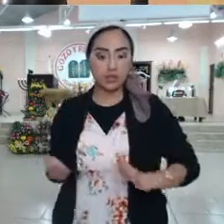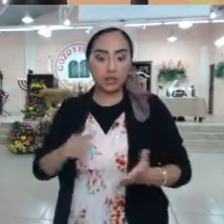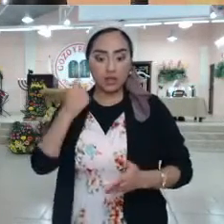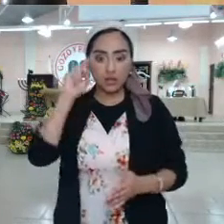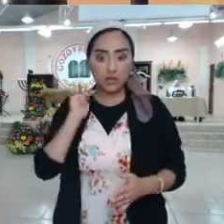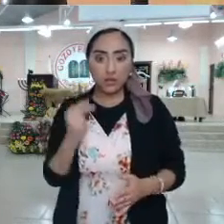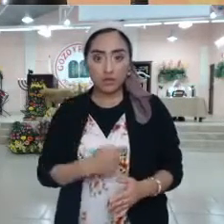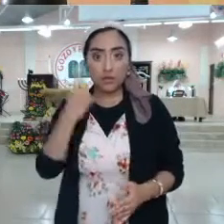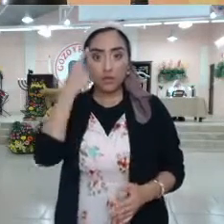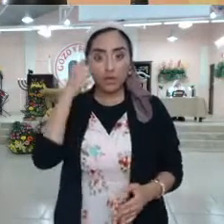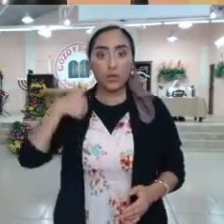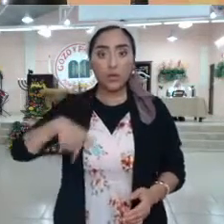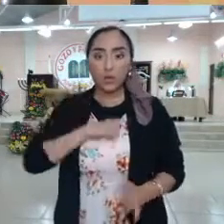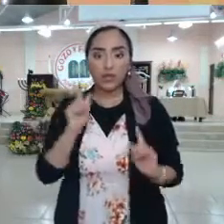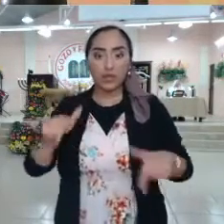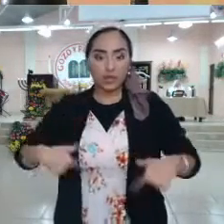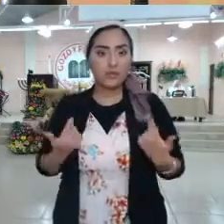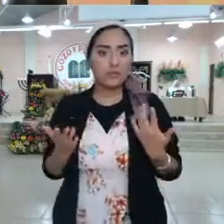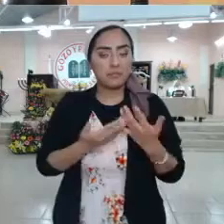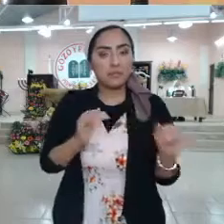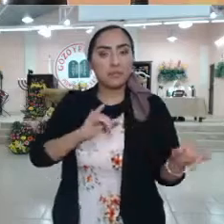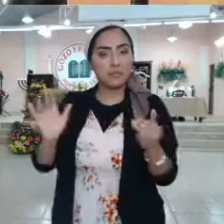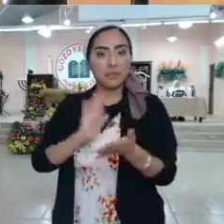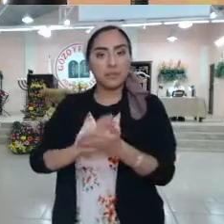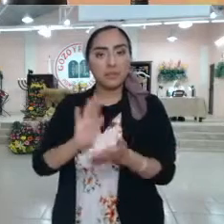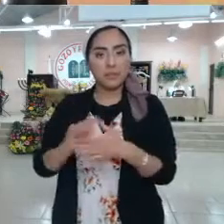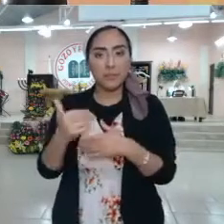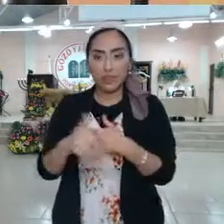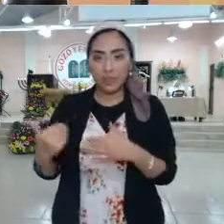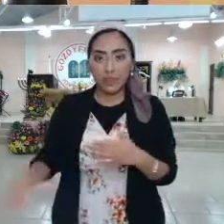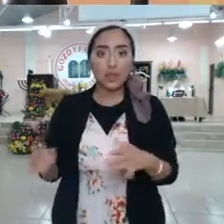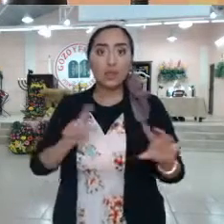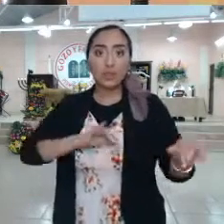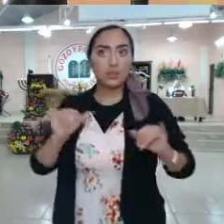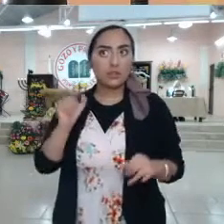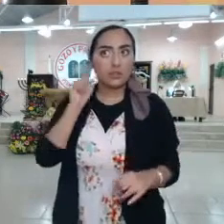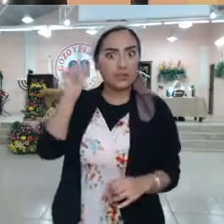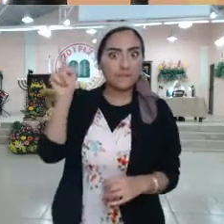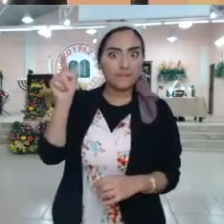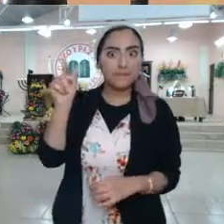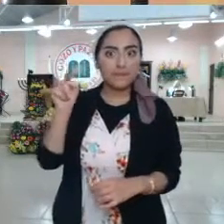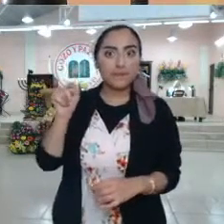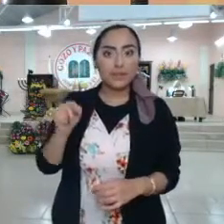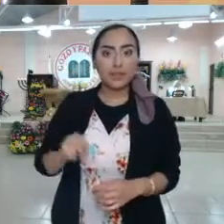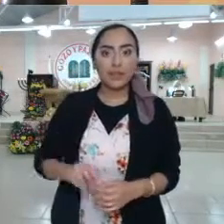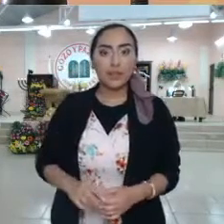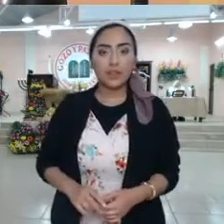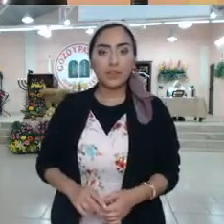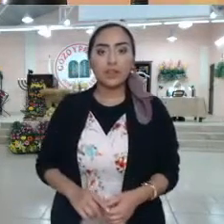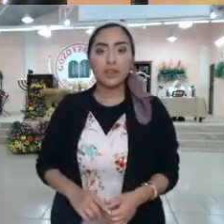died for us, so we live certainly as unleavened bread, just as He is.